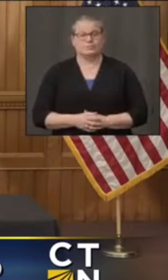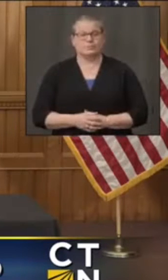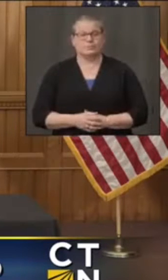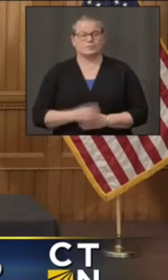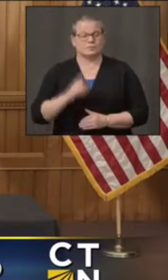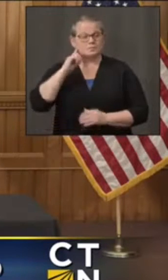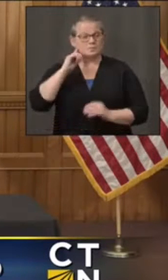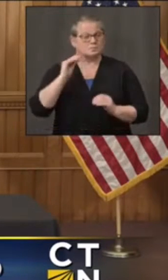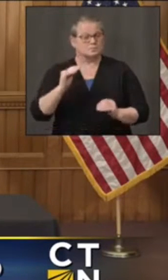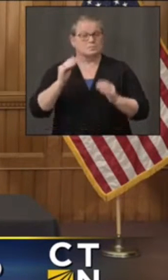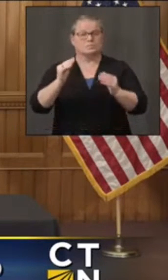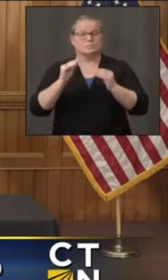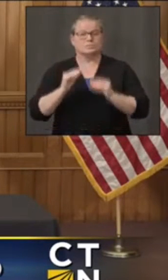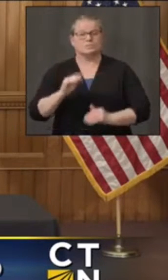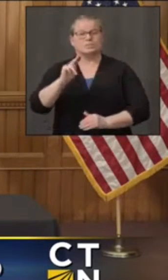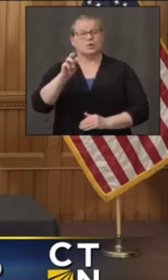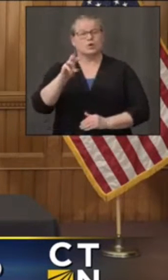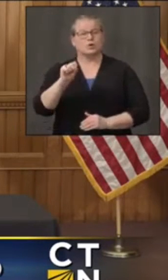News 8.